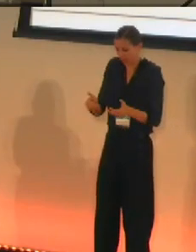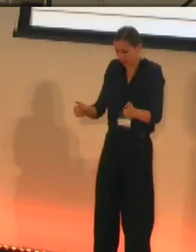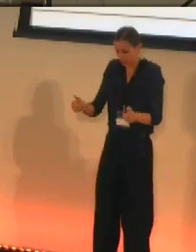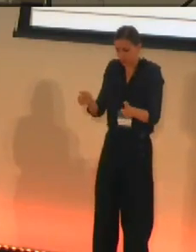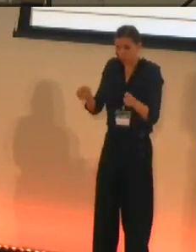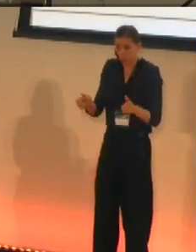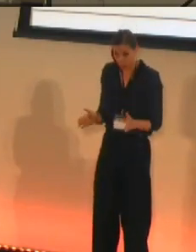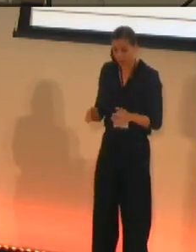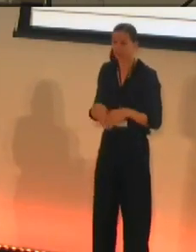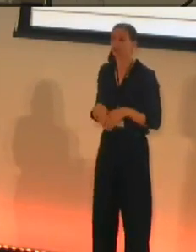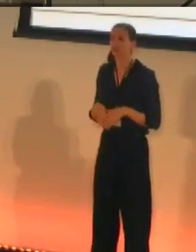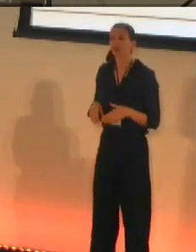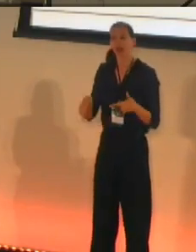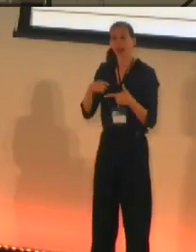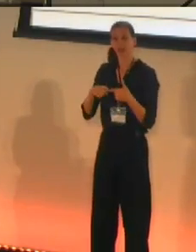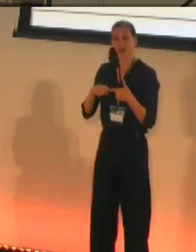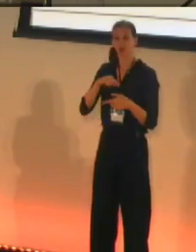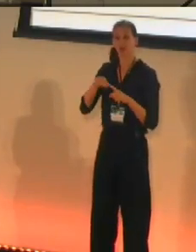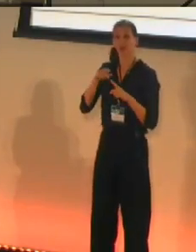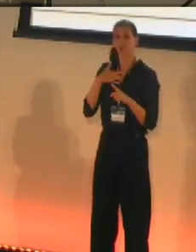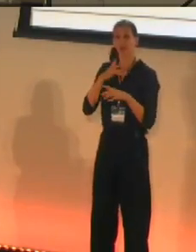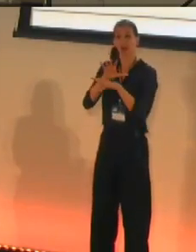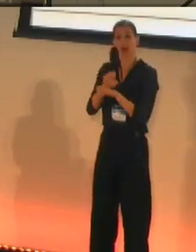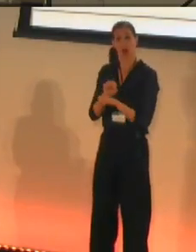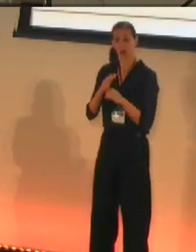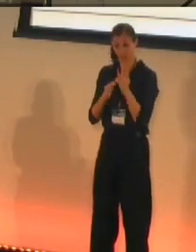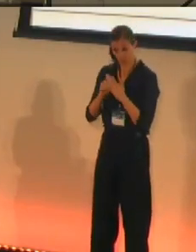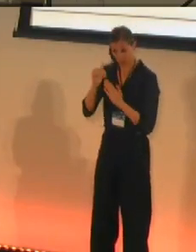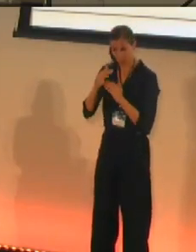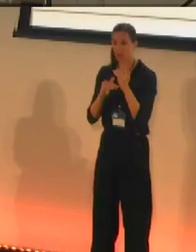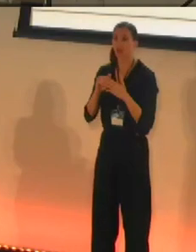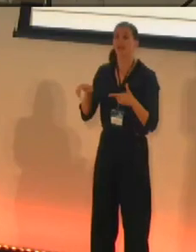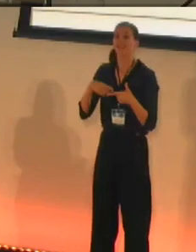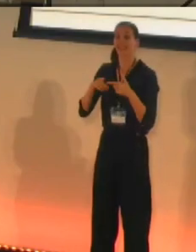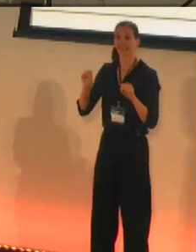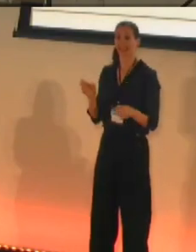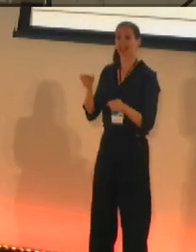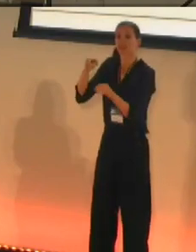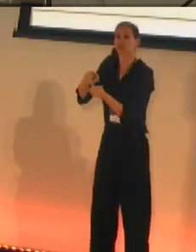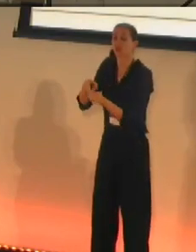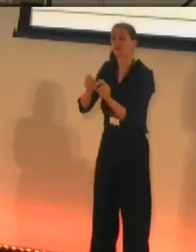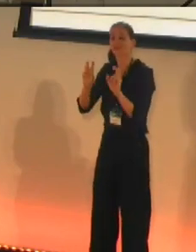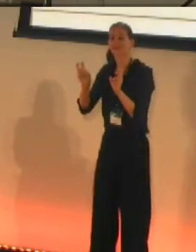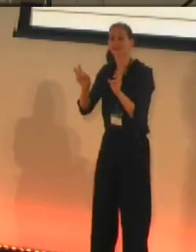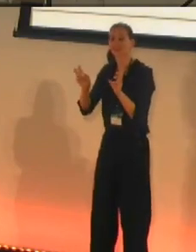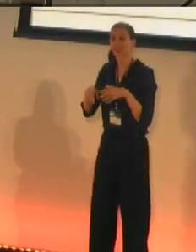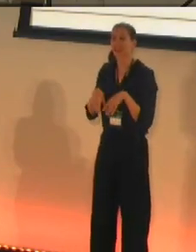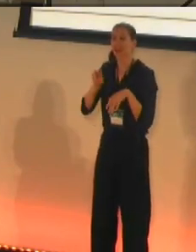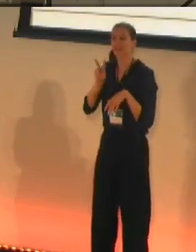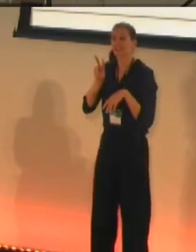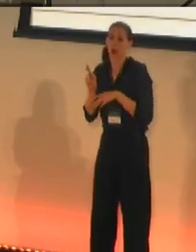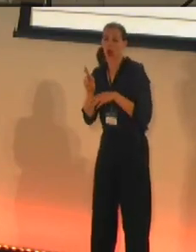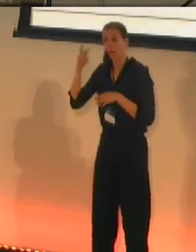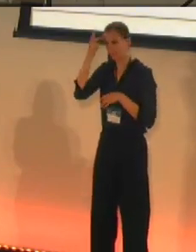to it. Then, once they were comfortable with the VR controls, they began to join virtual parks that we had created for tasks